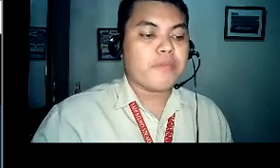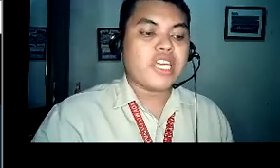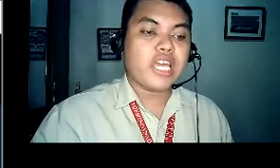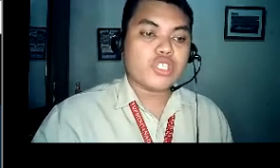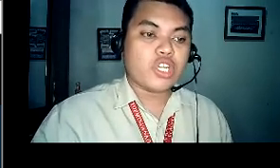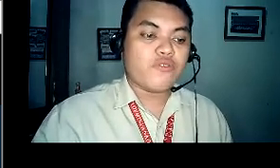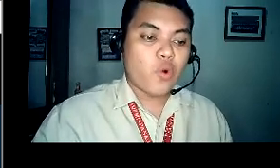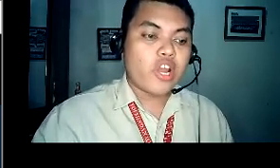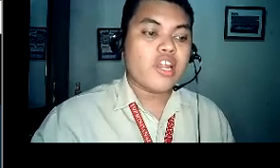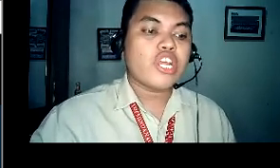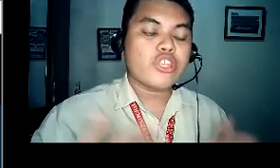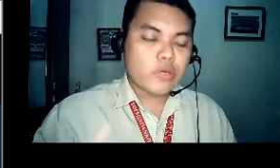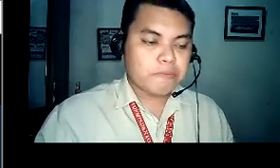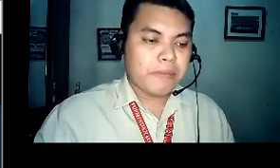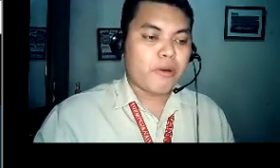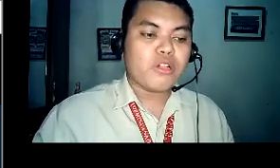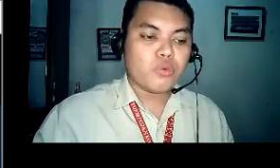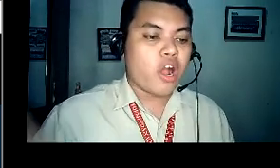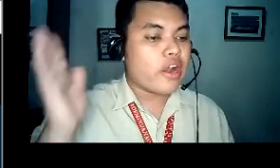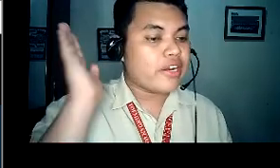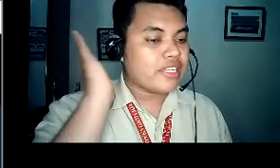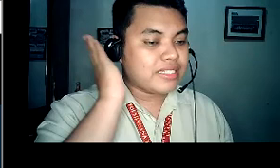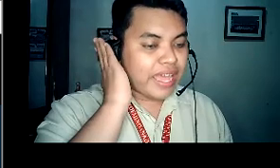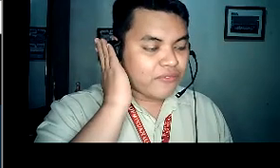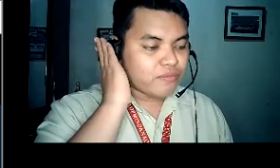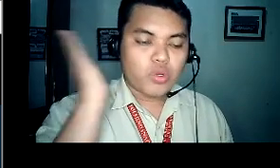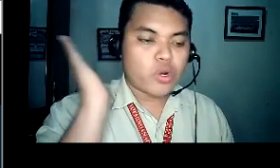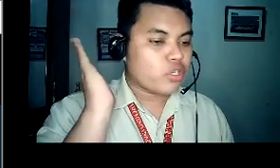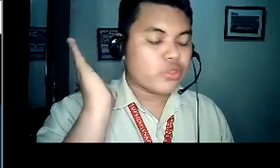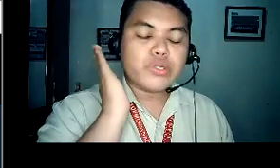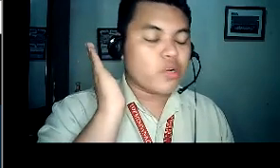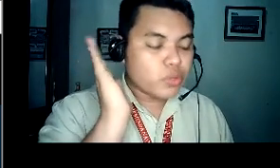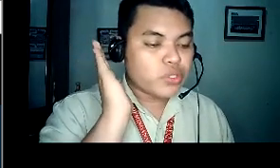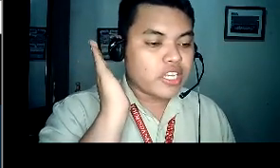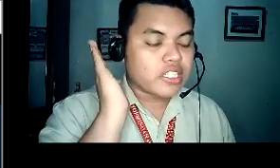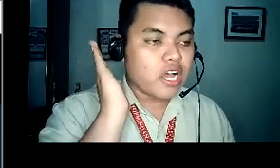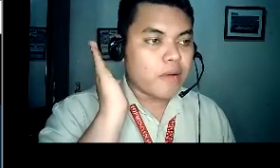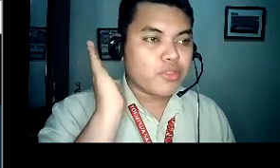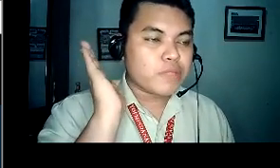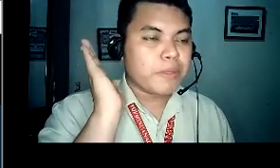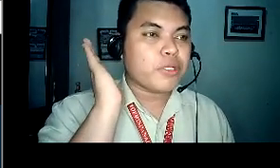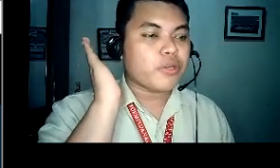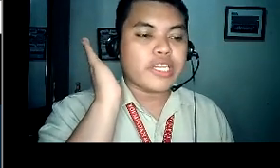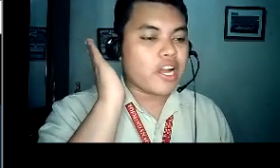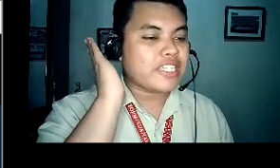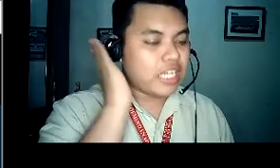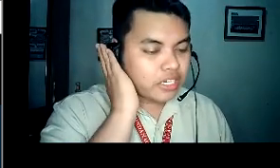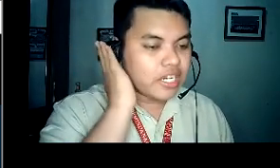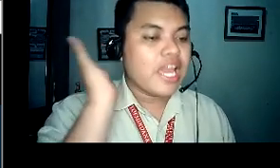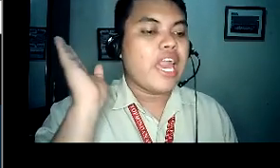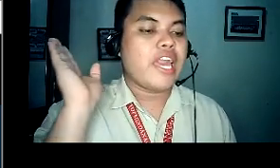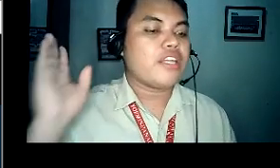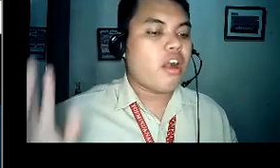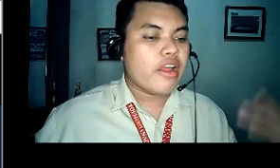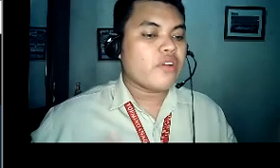of communication for those people who are deaf or who do not, those people who cannot